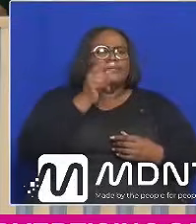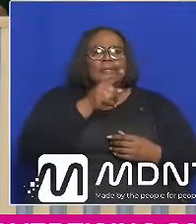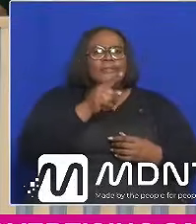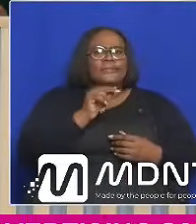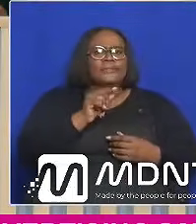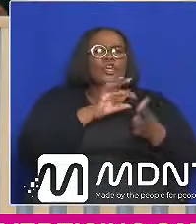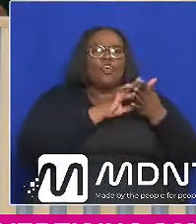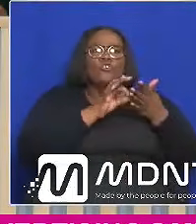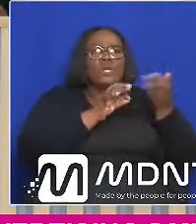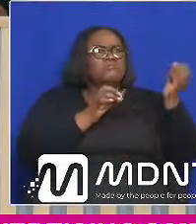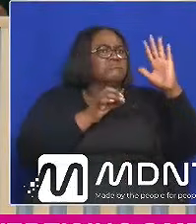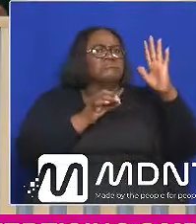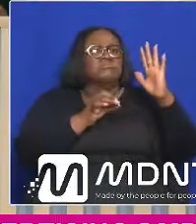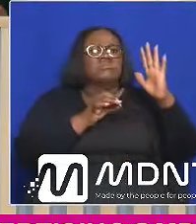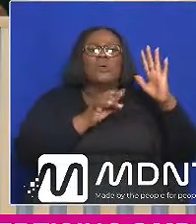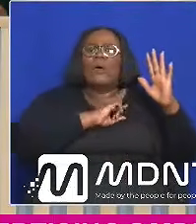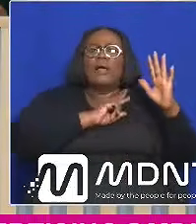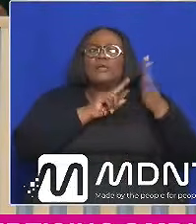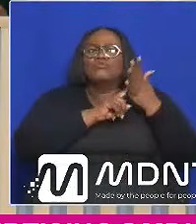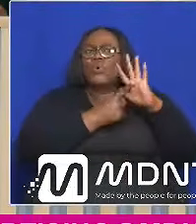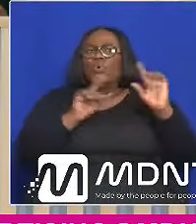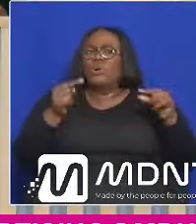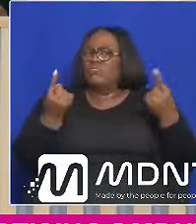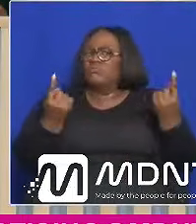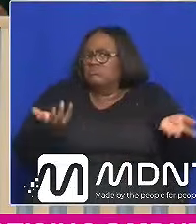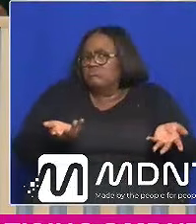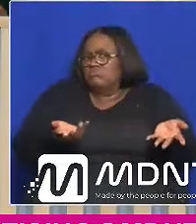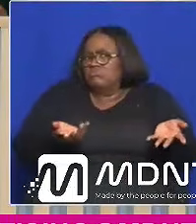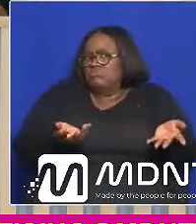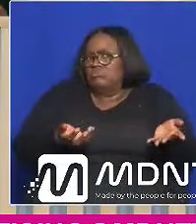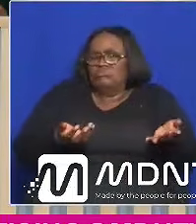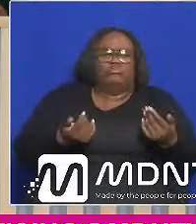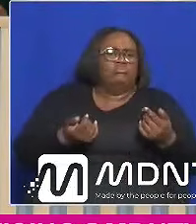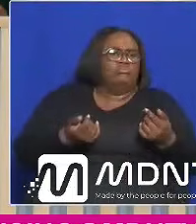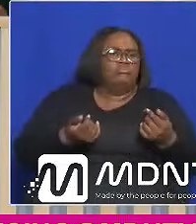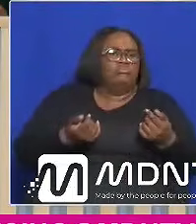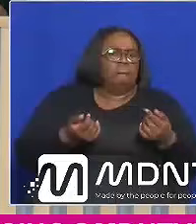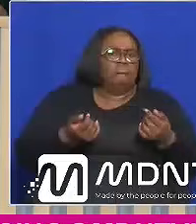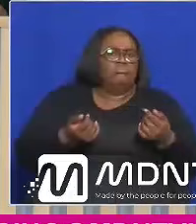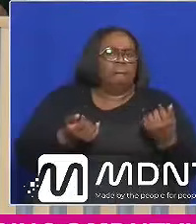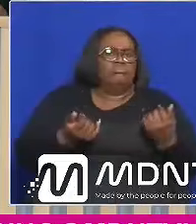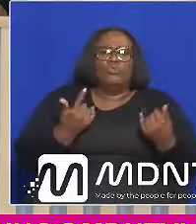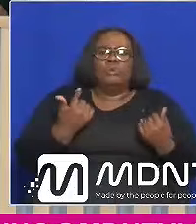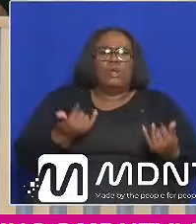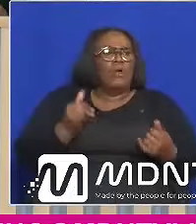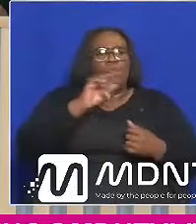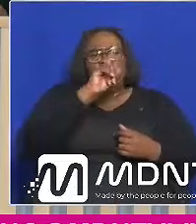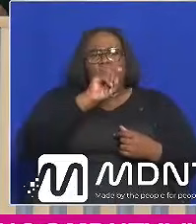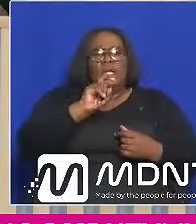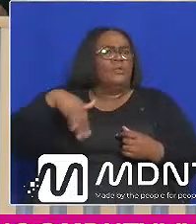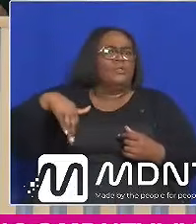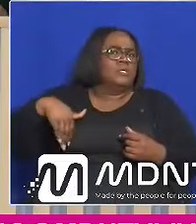displayed? There's no question thus far that would tend